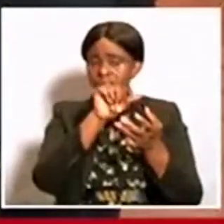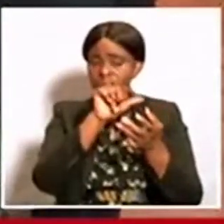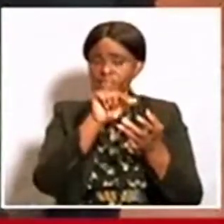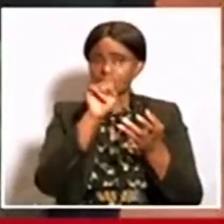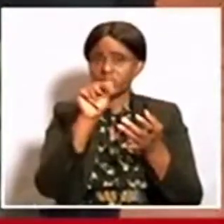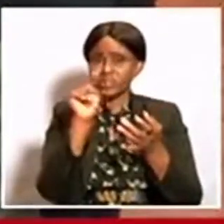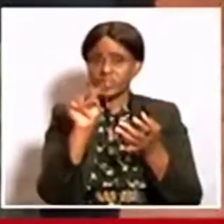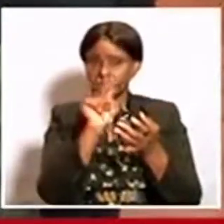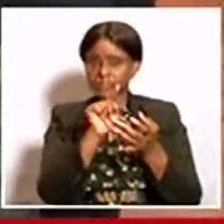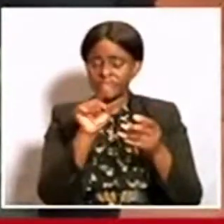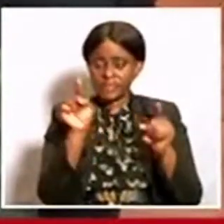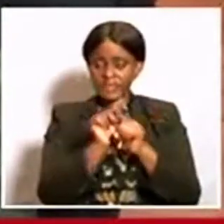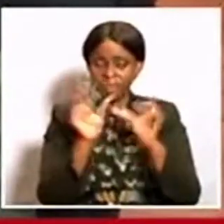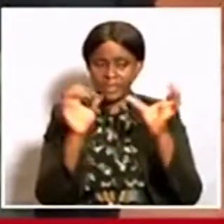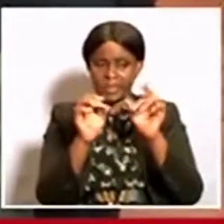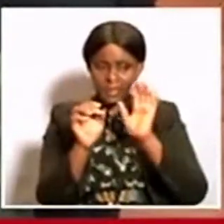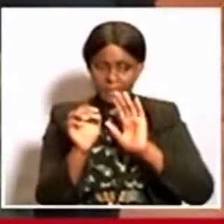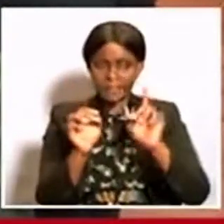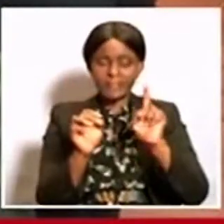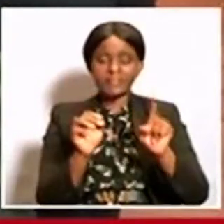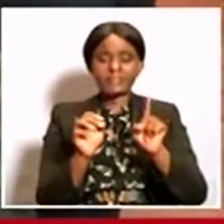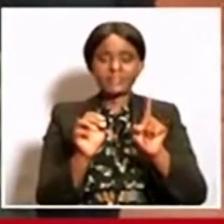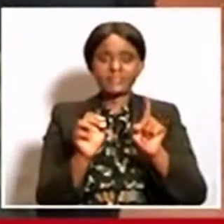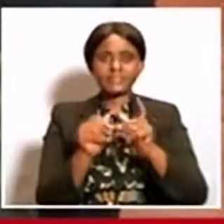2022, the Council